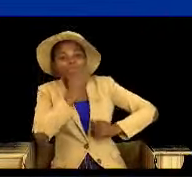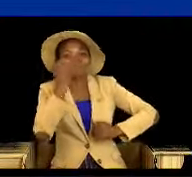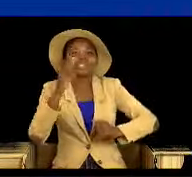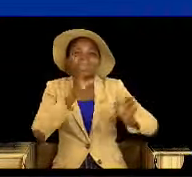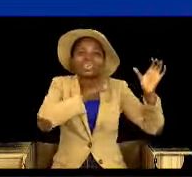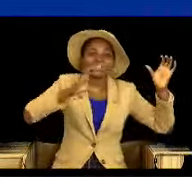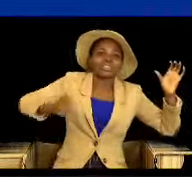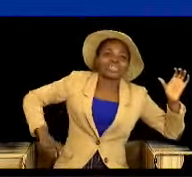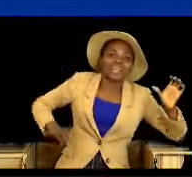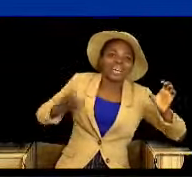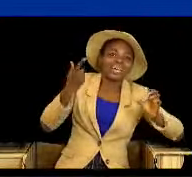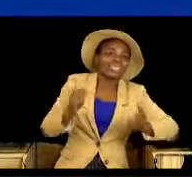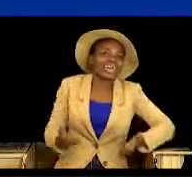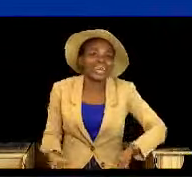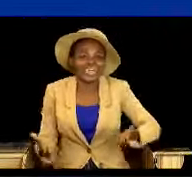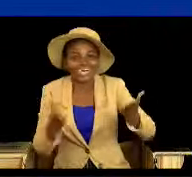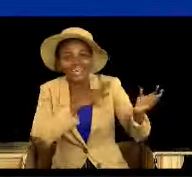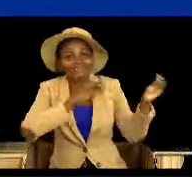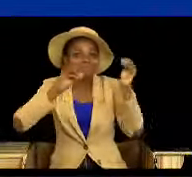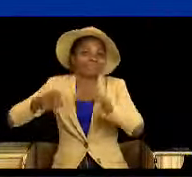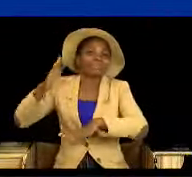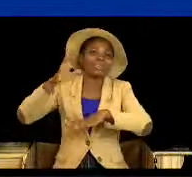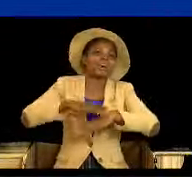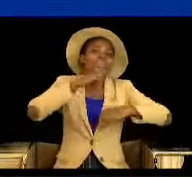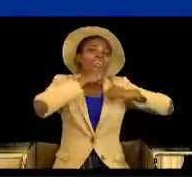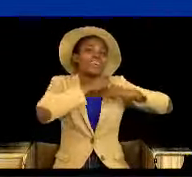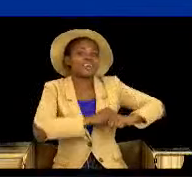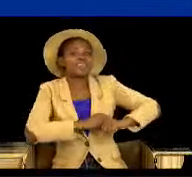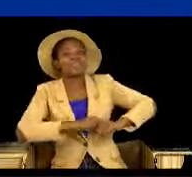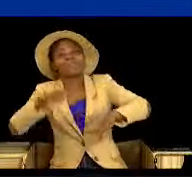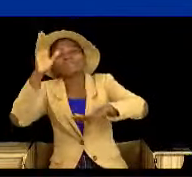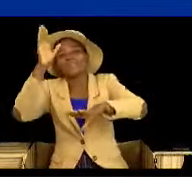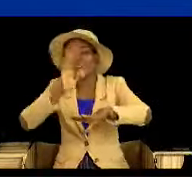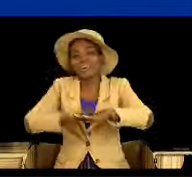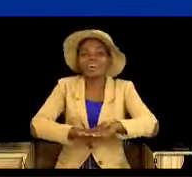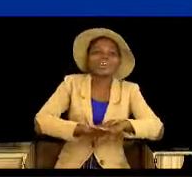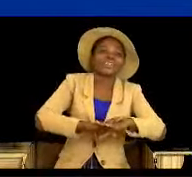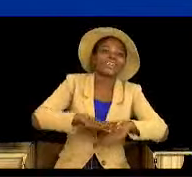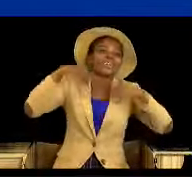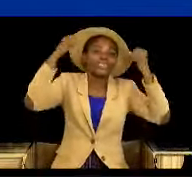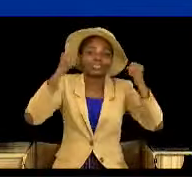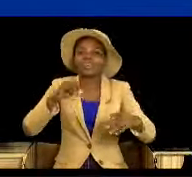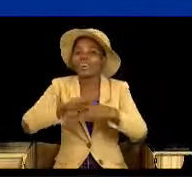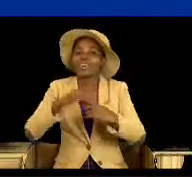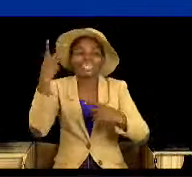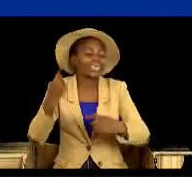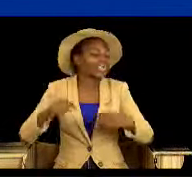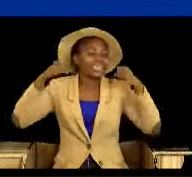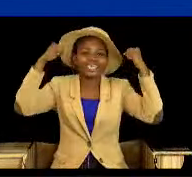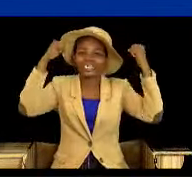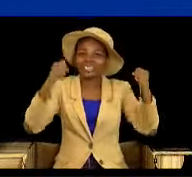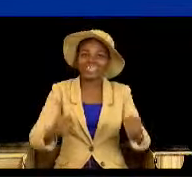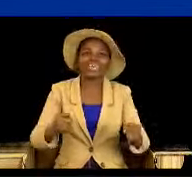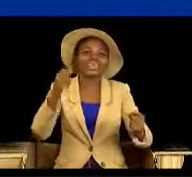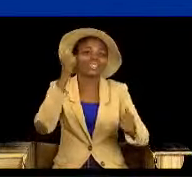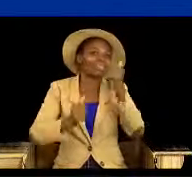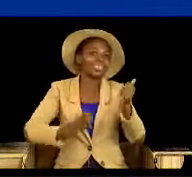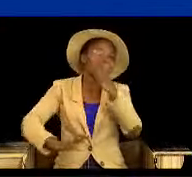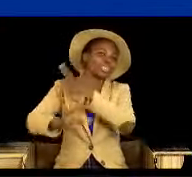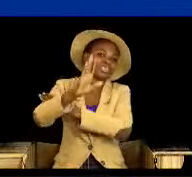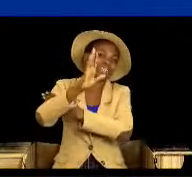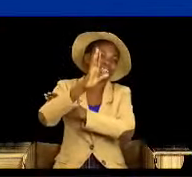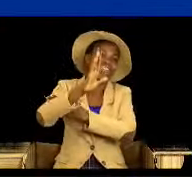so do price arise and put your heart strong in the strength which